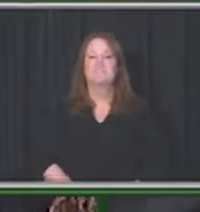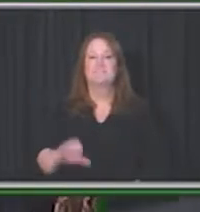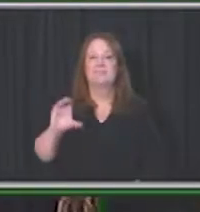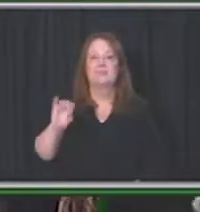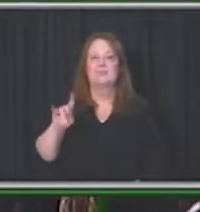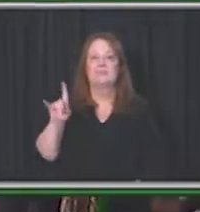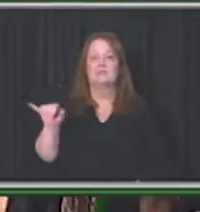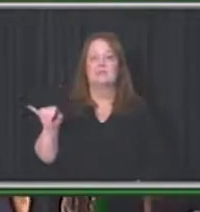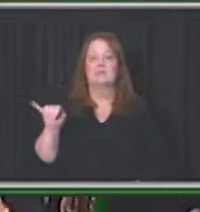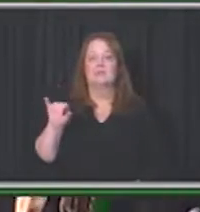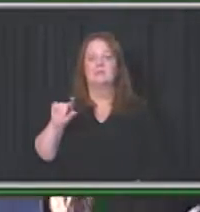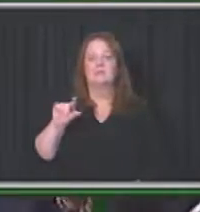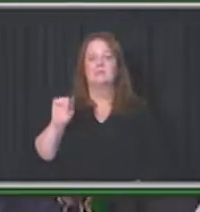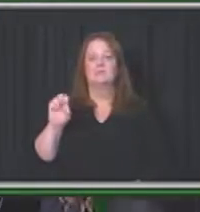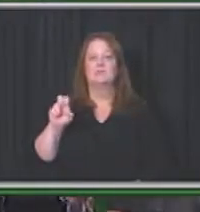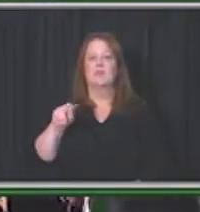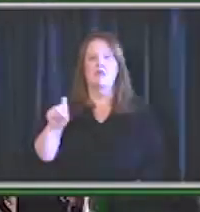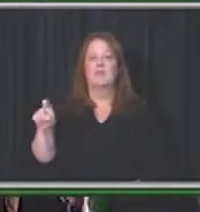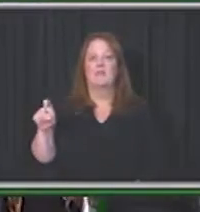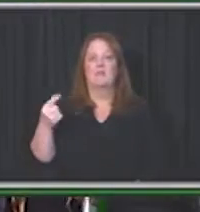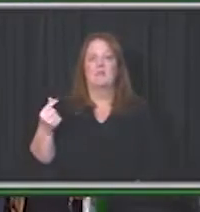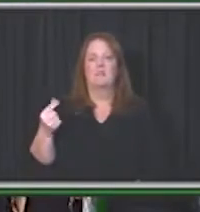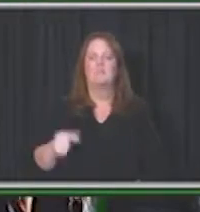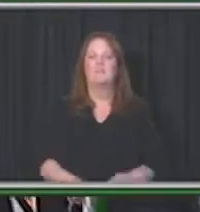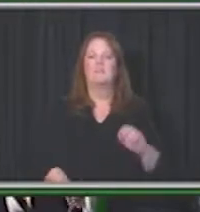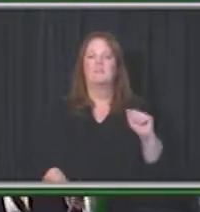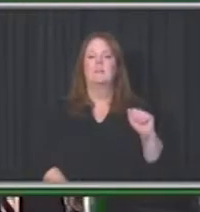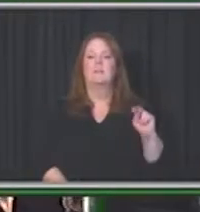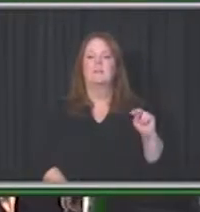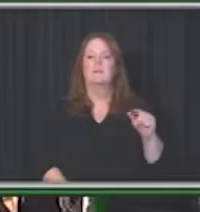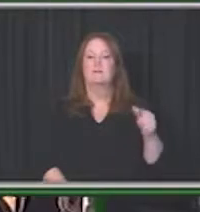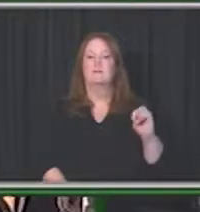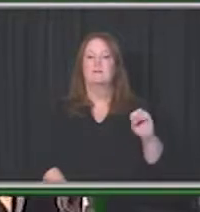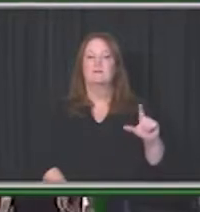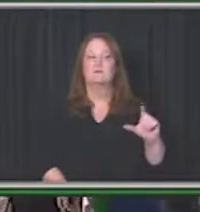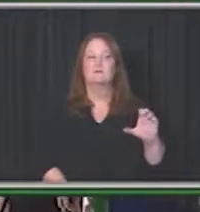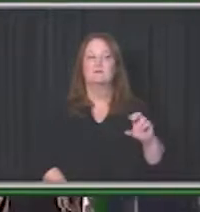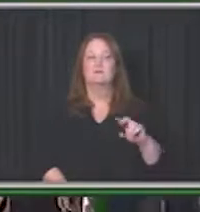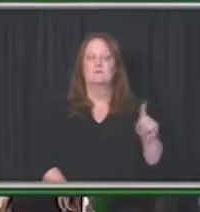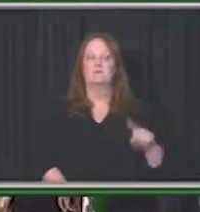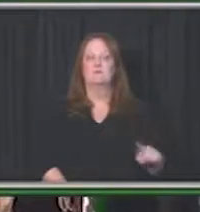Cindy Zhang. Angel Ruiz.